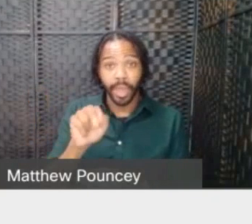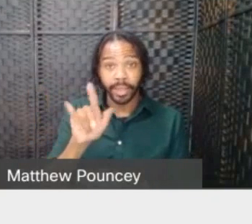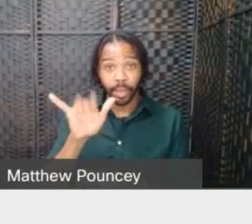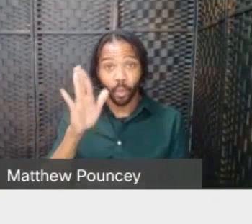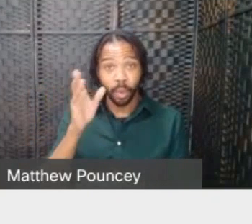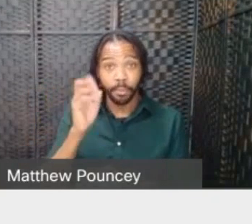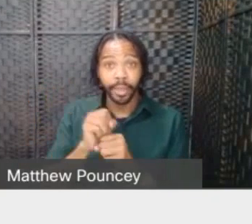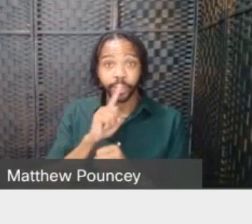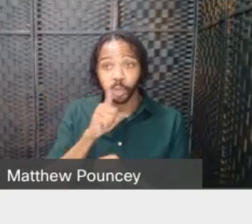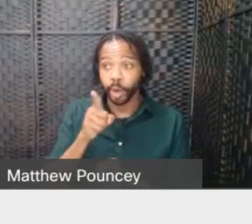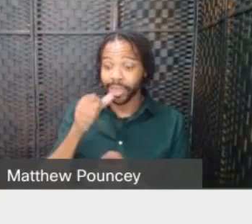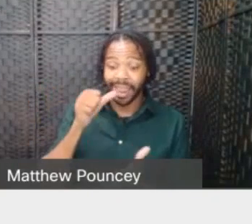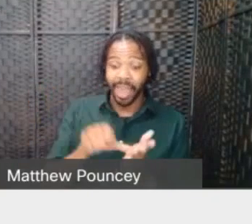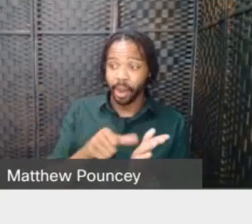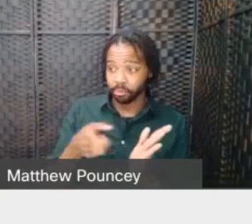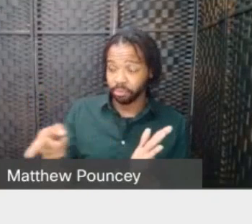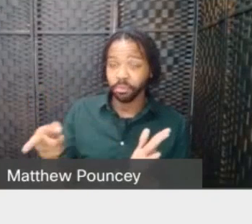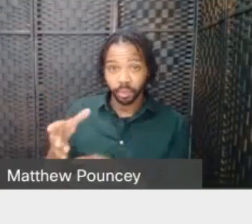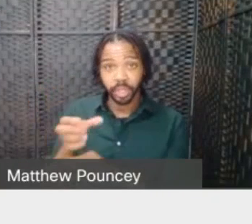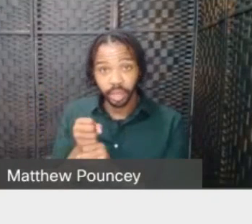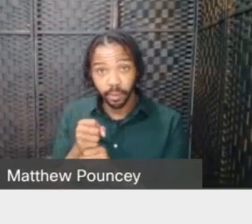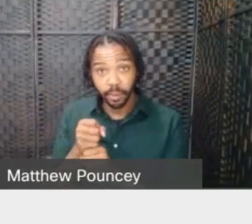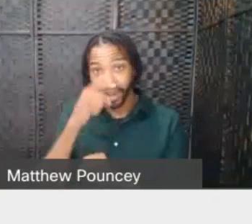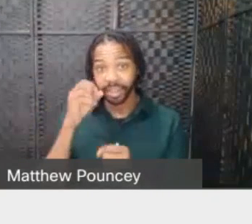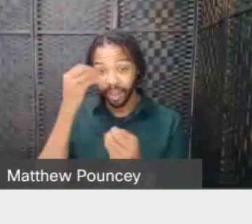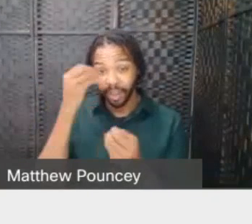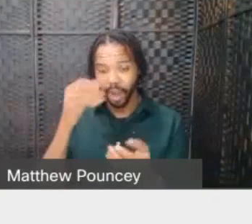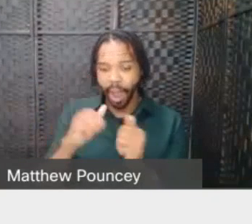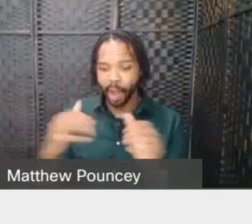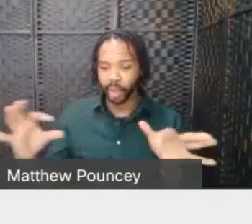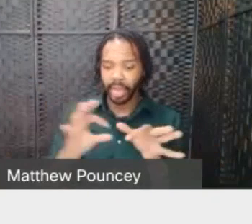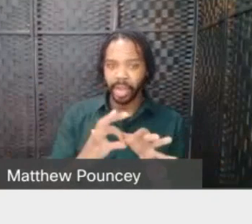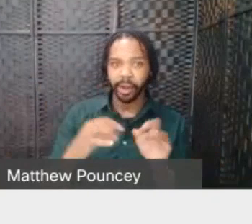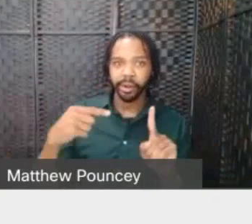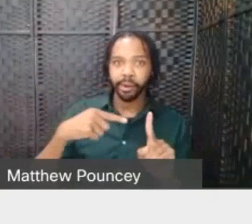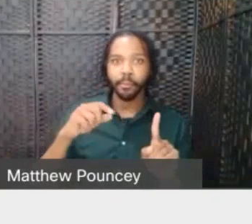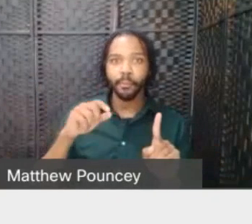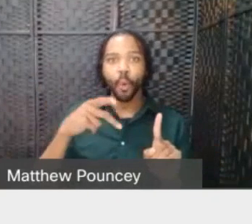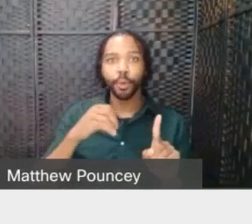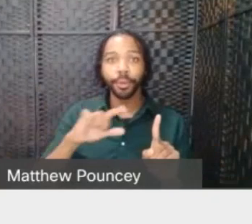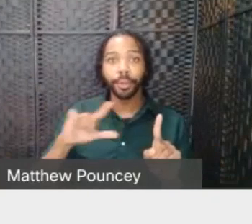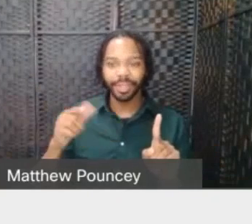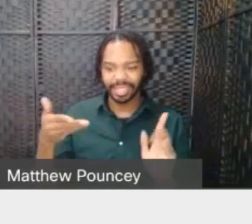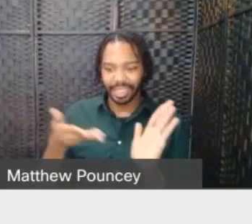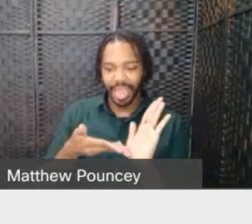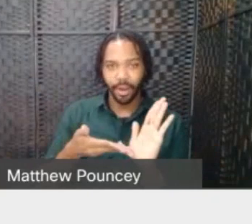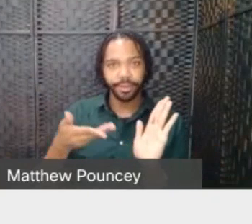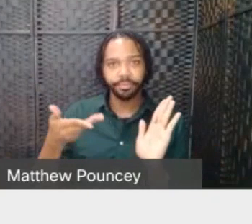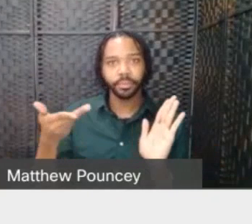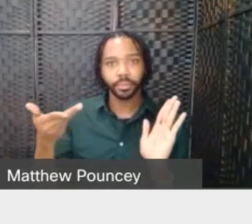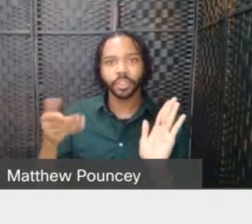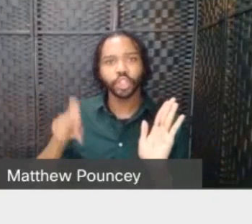the information about the dashboard or the portal is, and it should walk you through